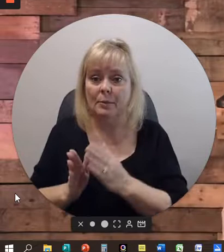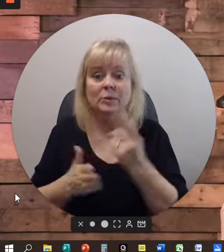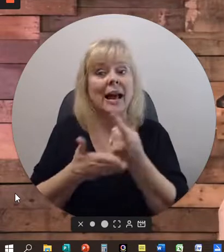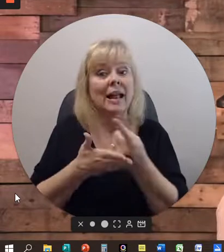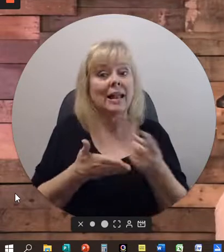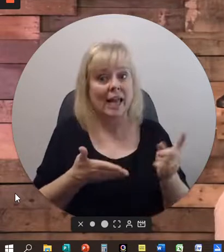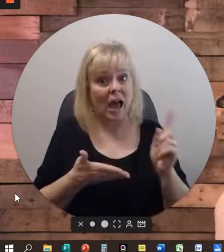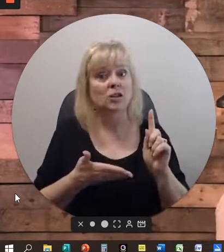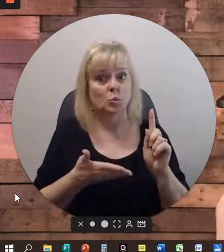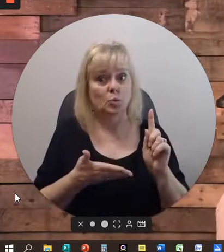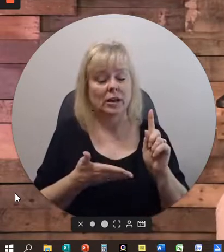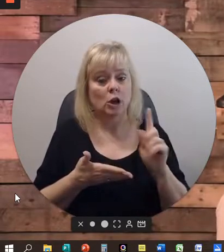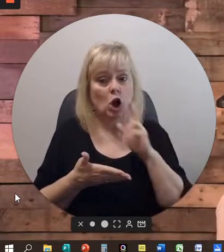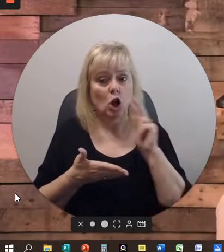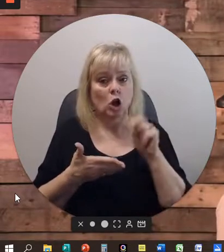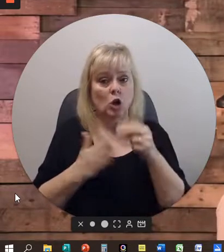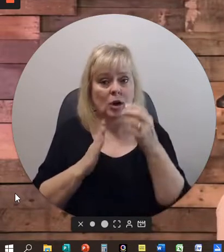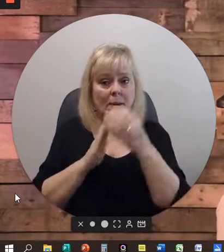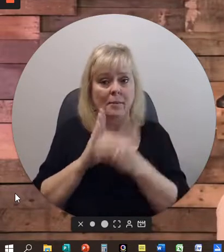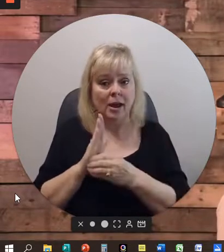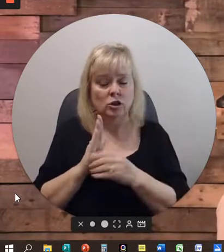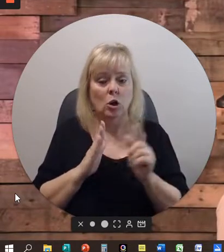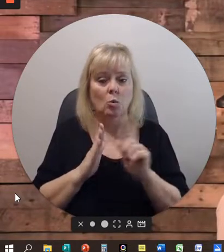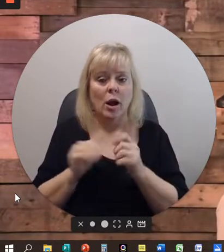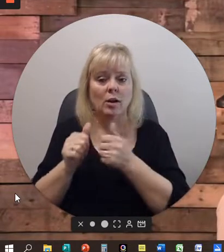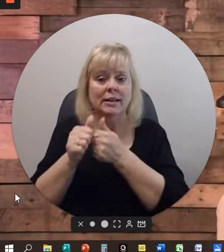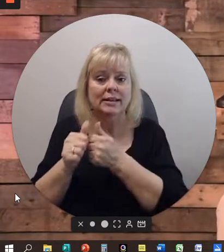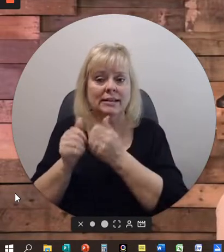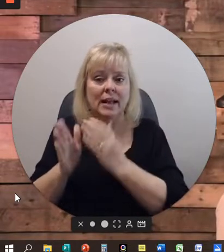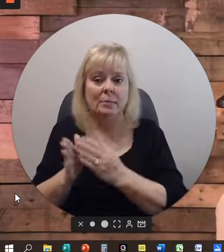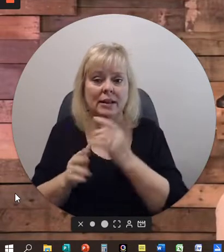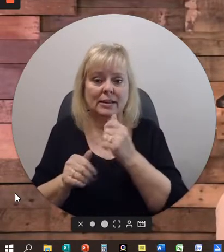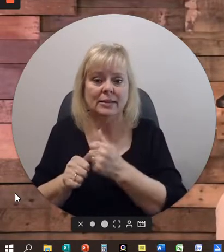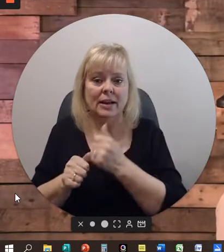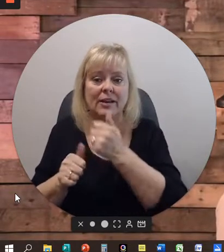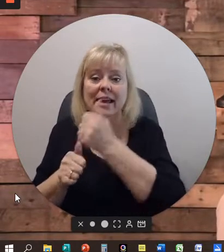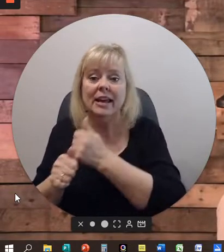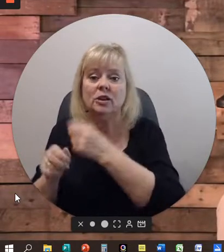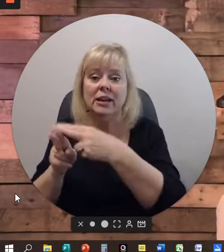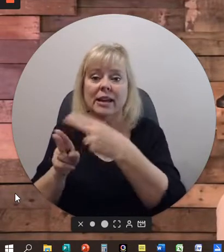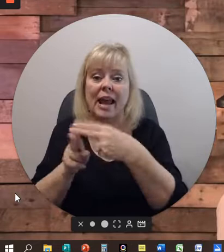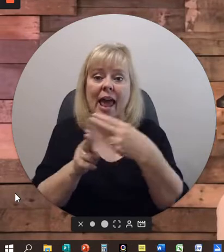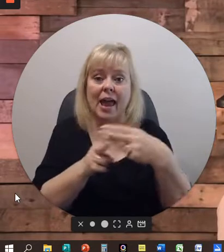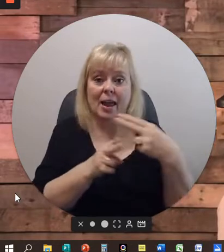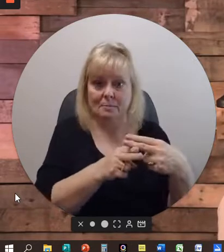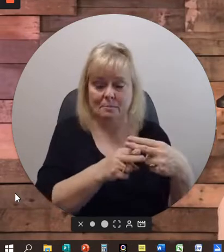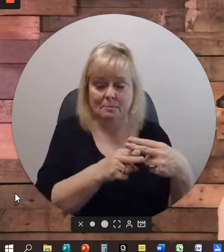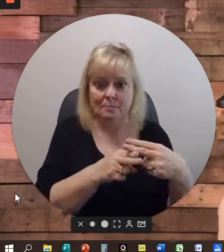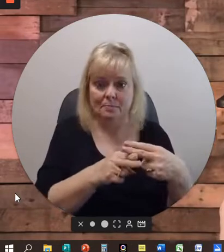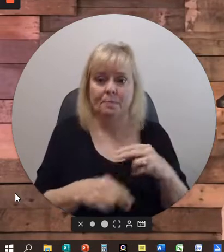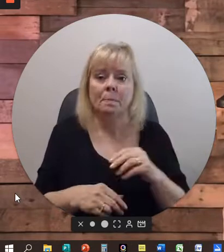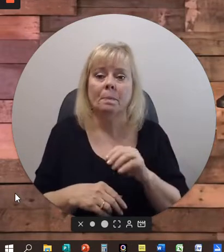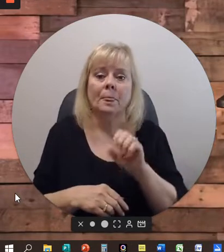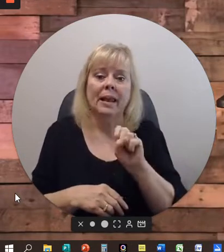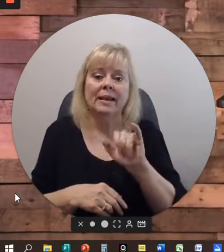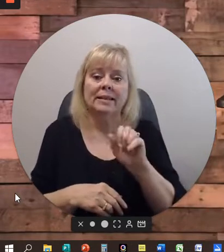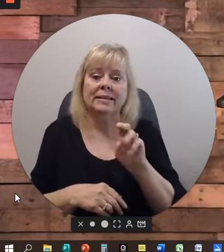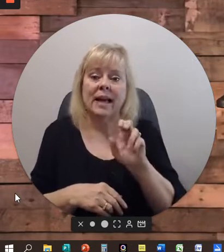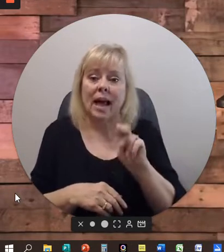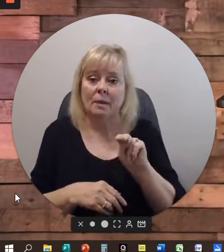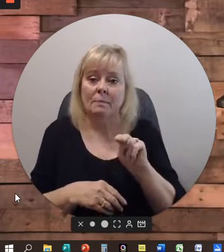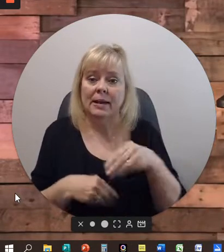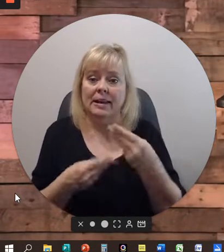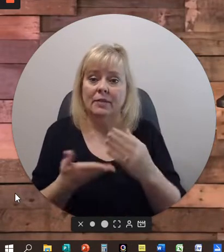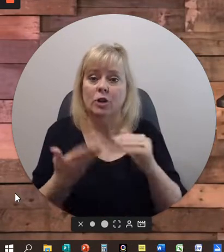at a passage where the disciples were called by name, where Simon even was given a new name by